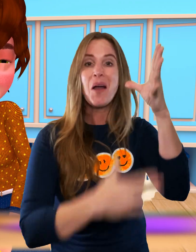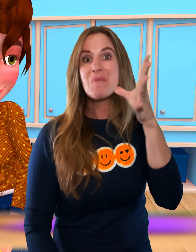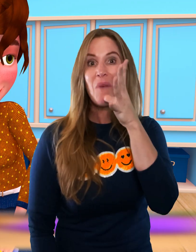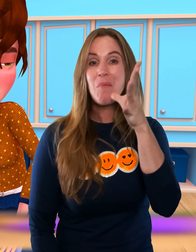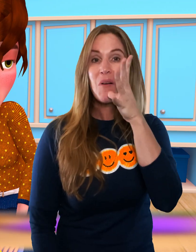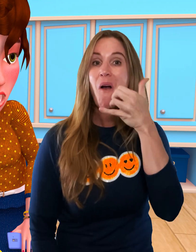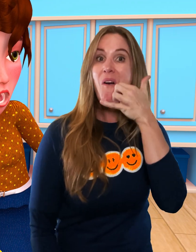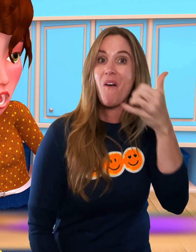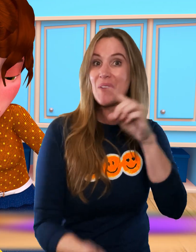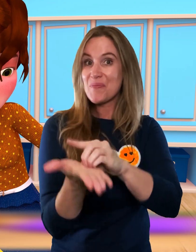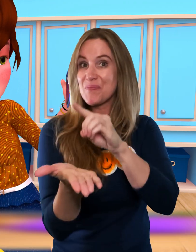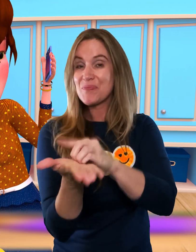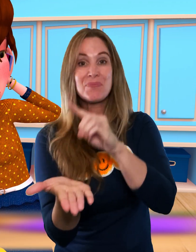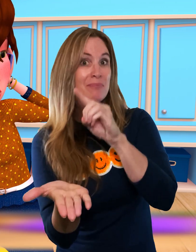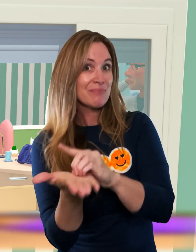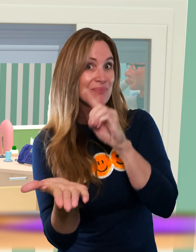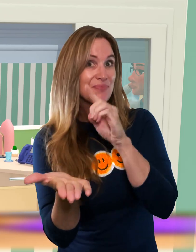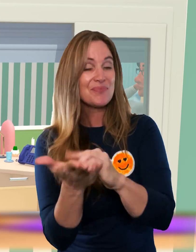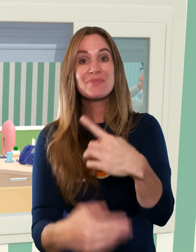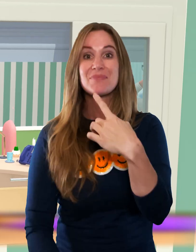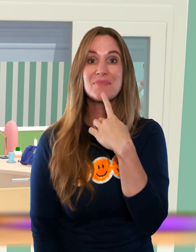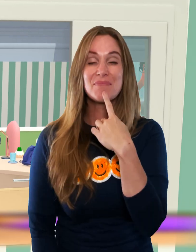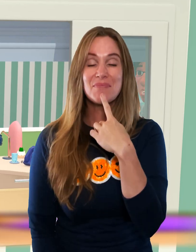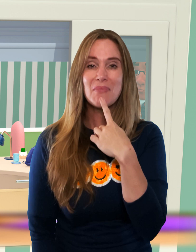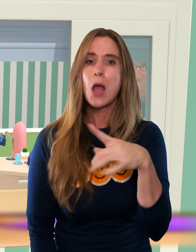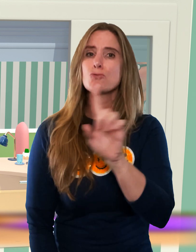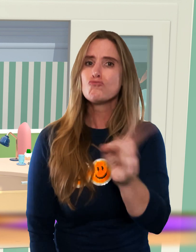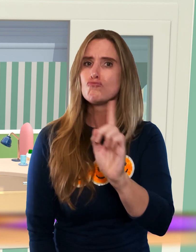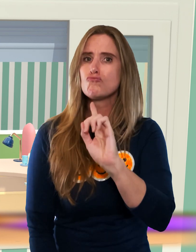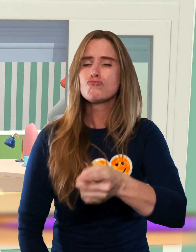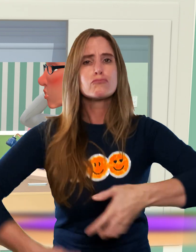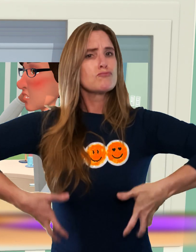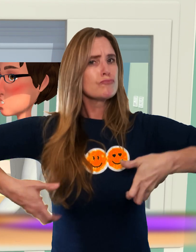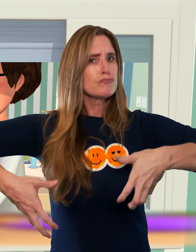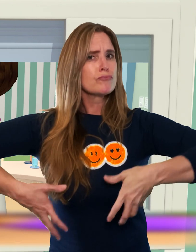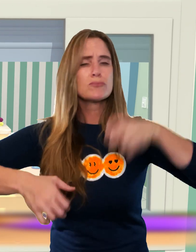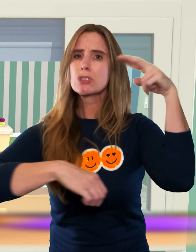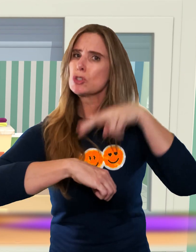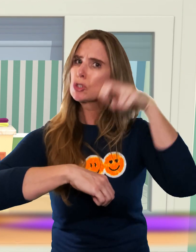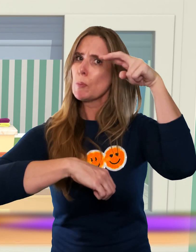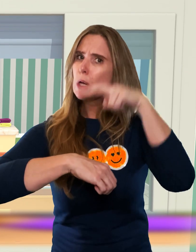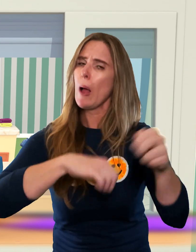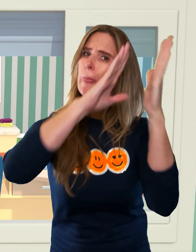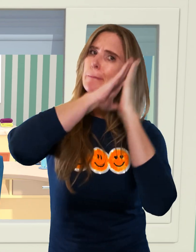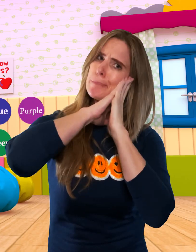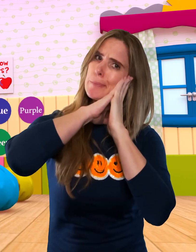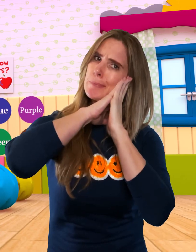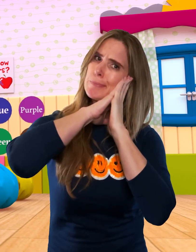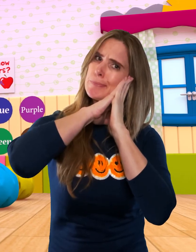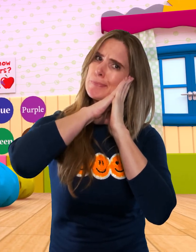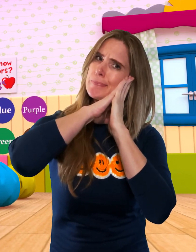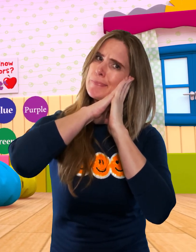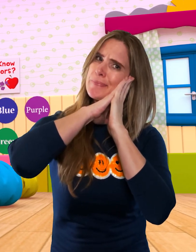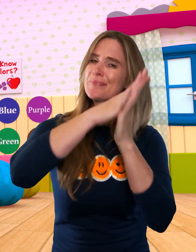Mama called the doctor and the doctor said, No more monkeys jumping on the bed.